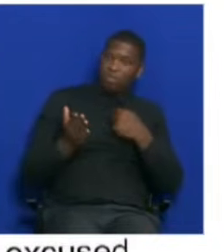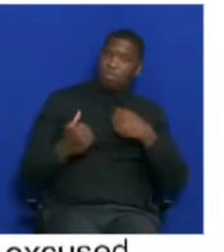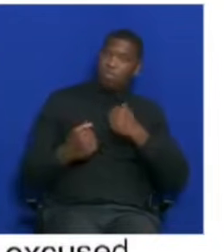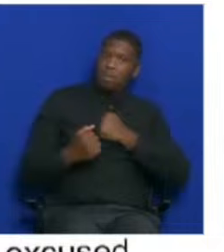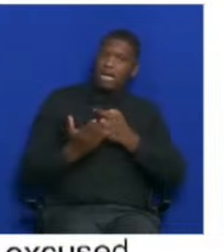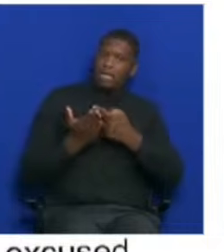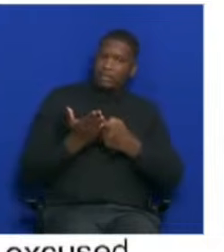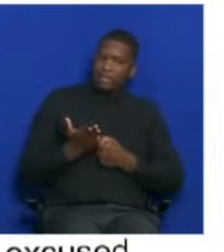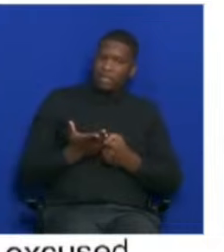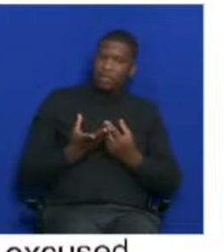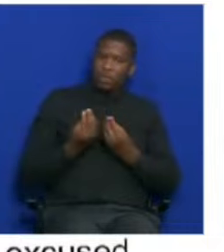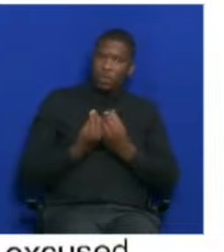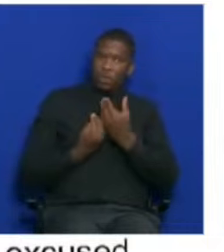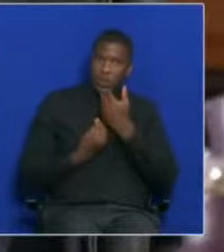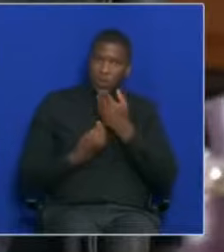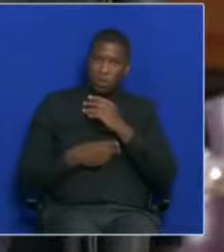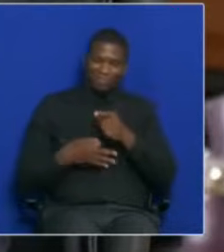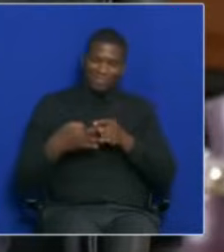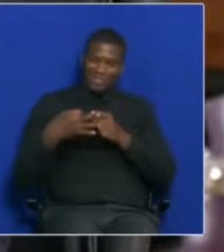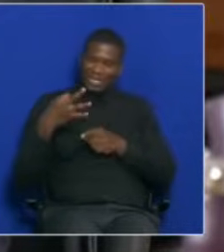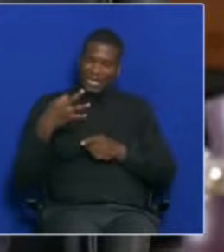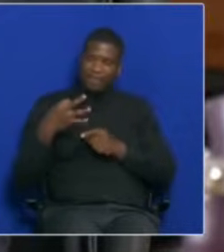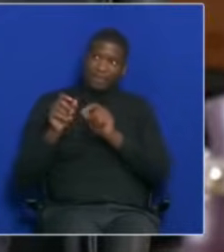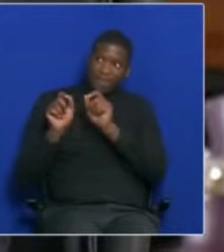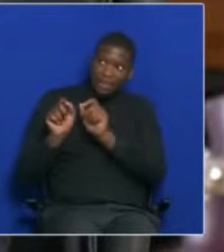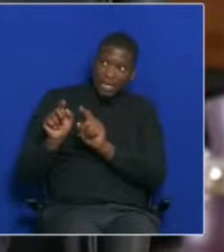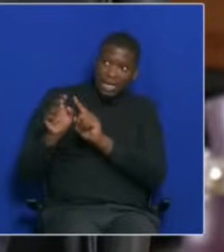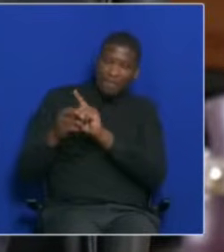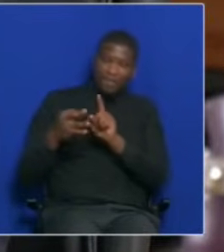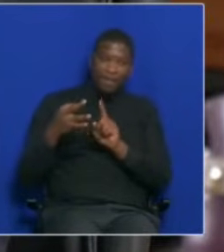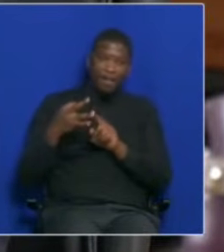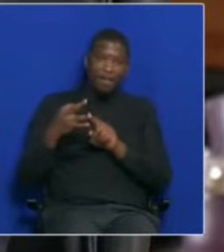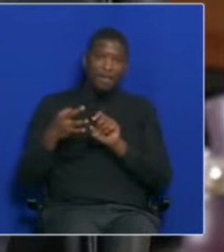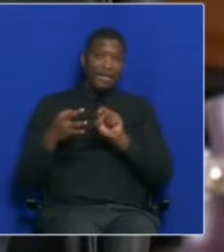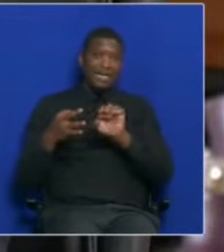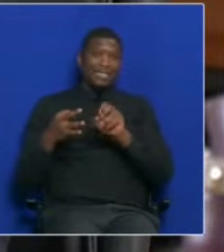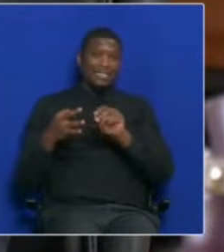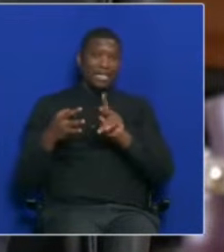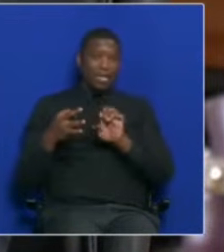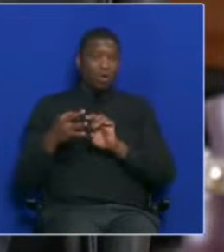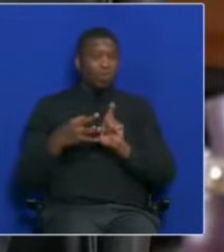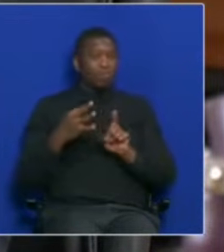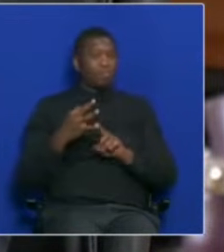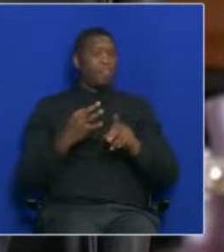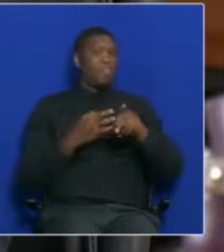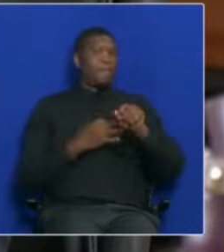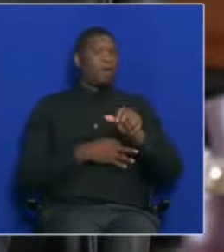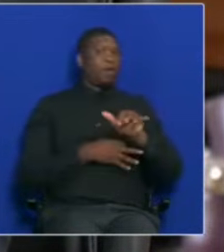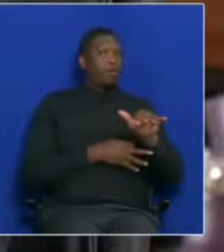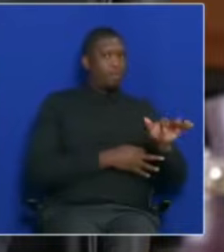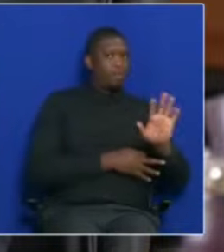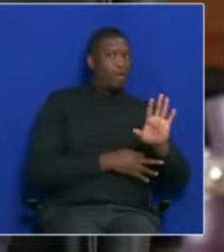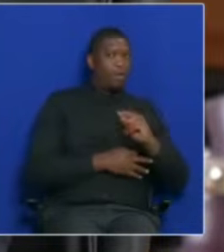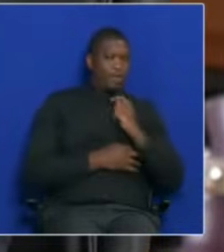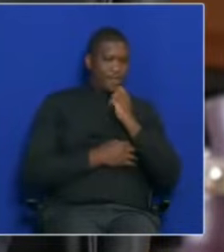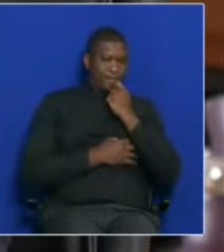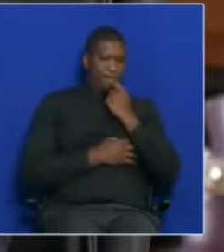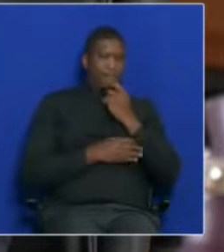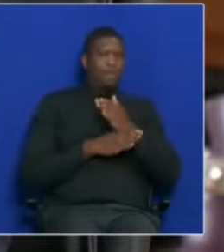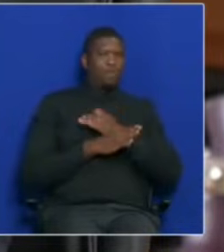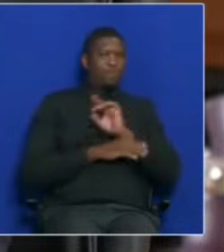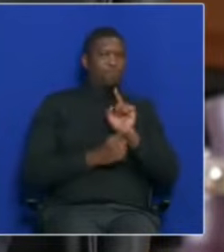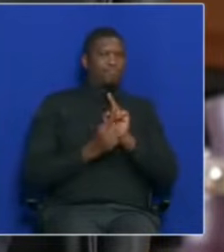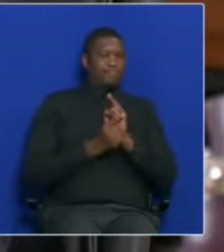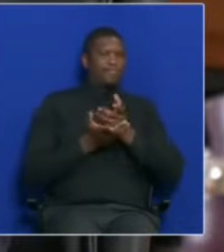and Sesoko, but would cease communicating until I had spoken to her personally. Now, what